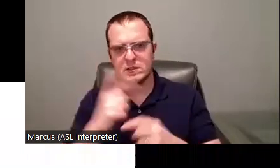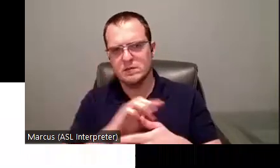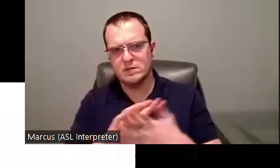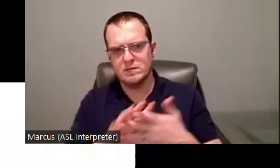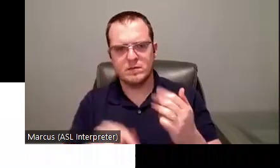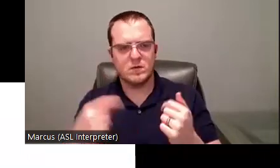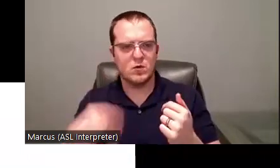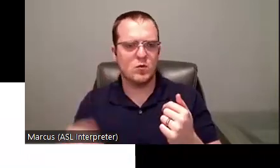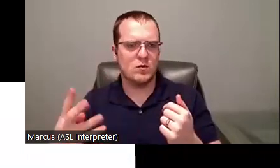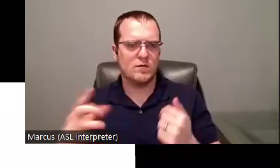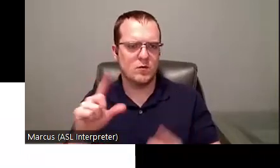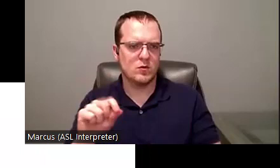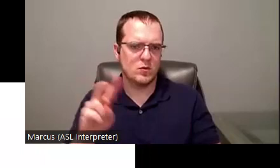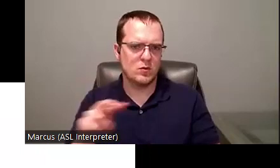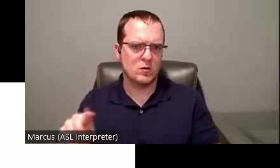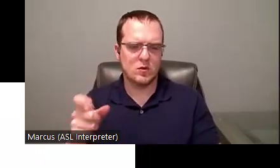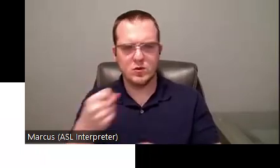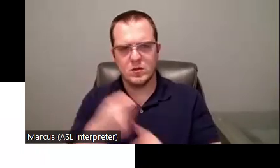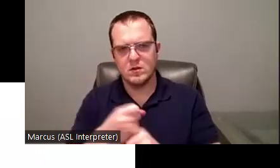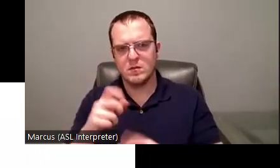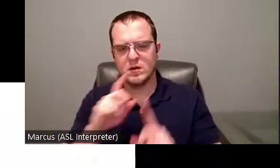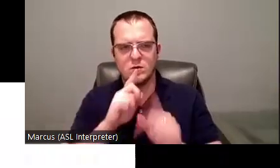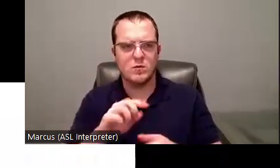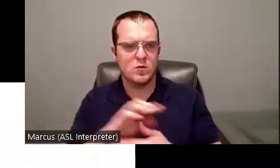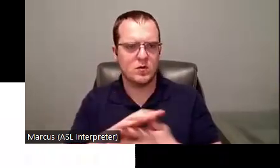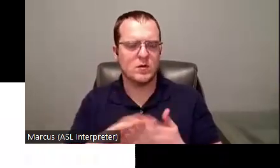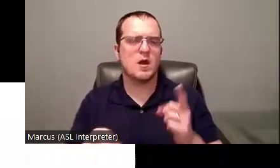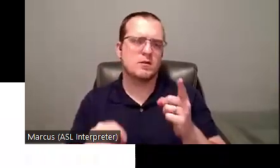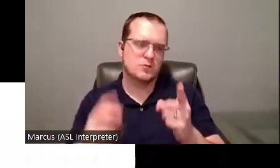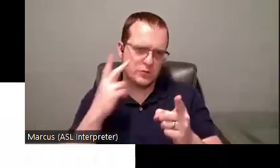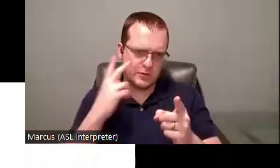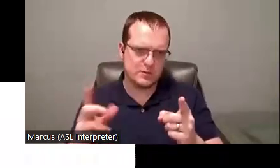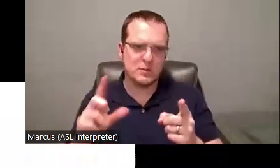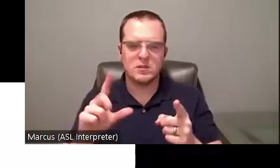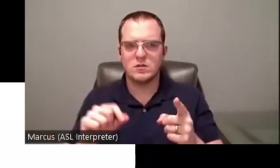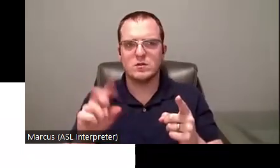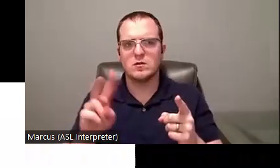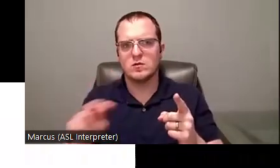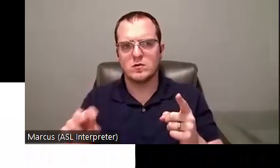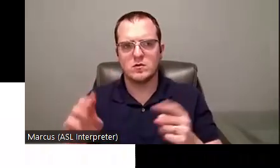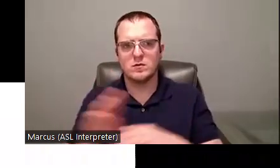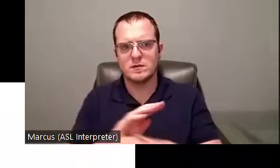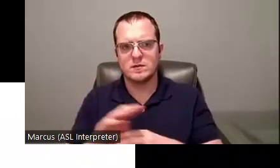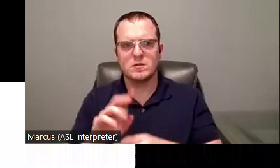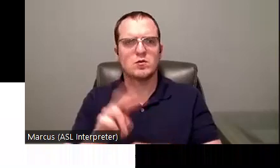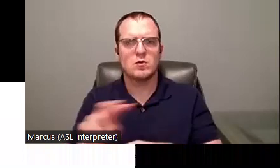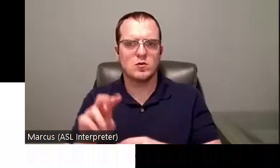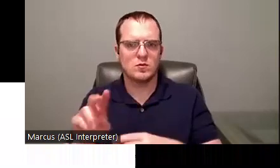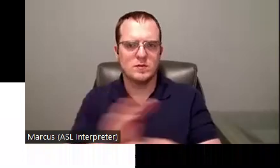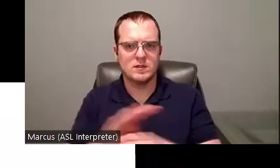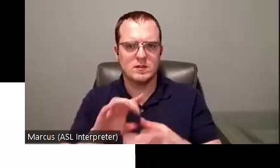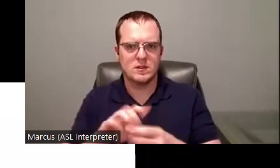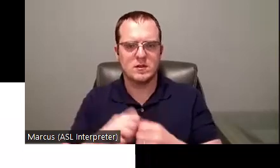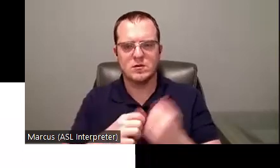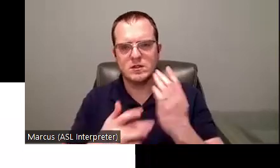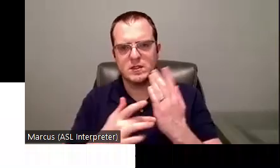Q4 2022 URA impact report. As you can see on your screen, 22 businesses were connected with technical assistance to the